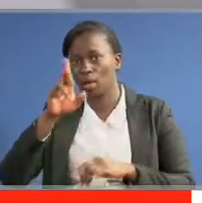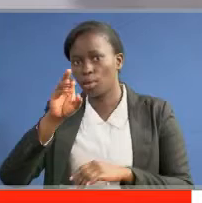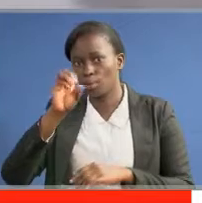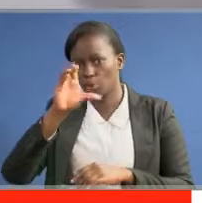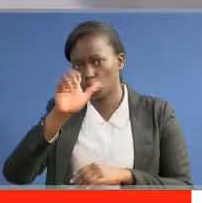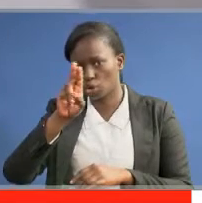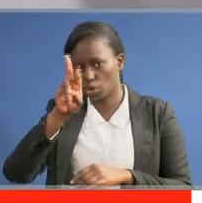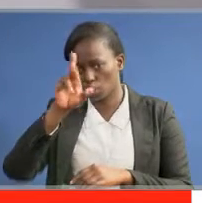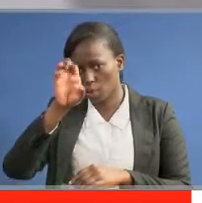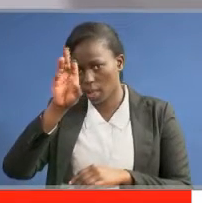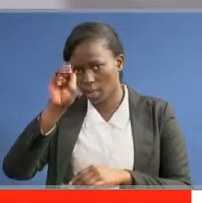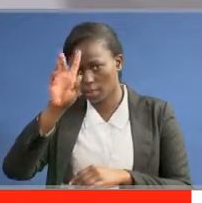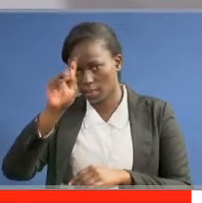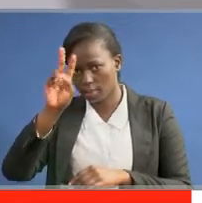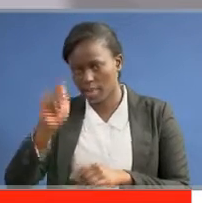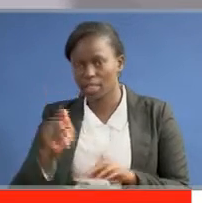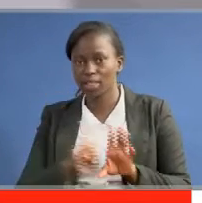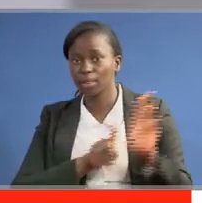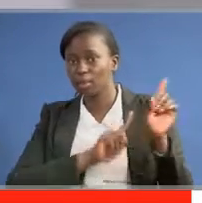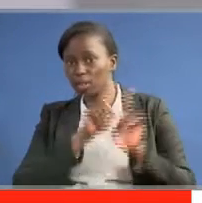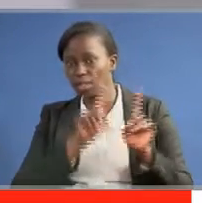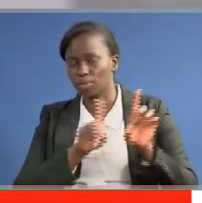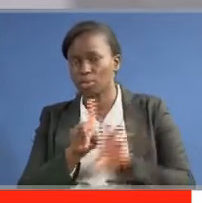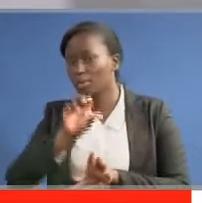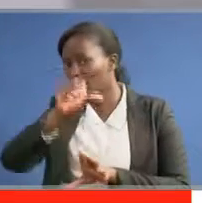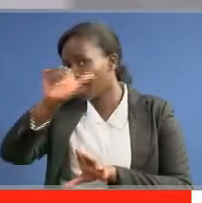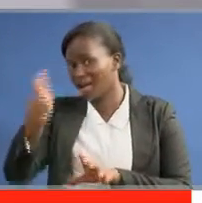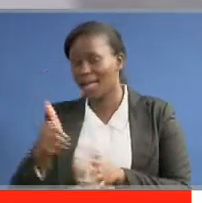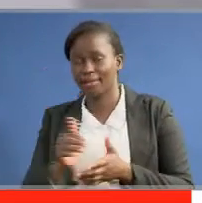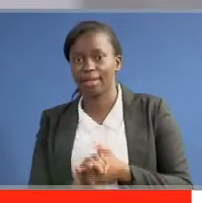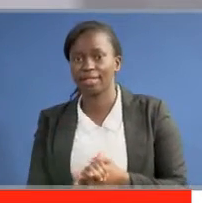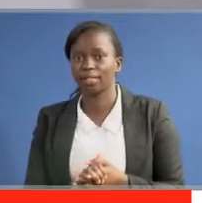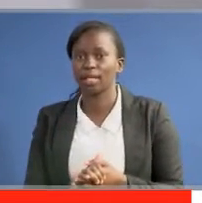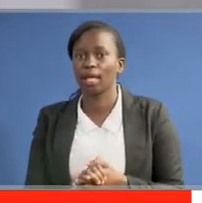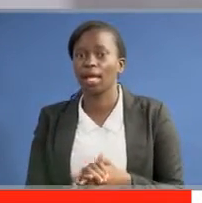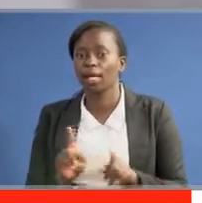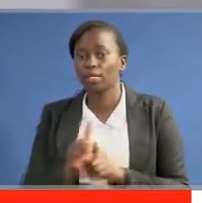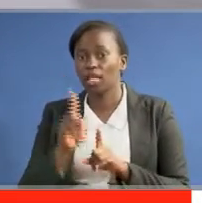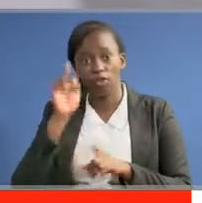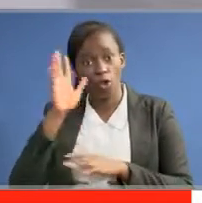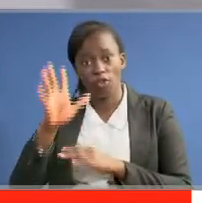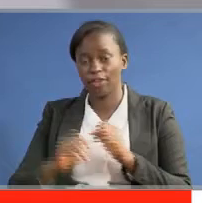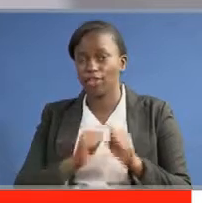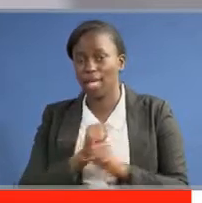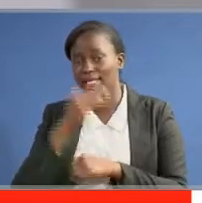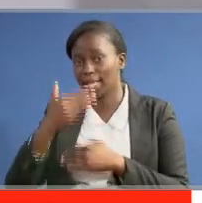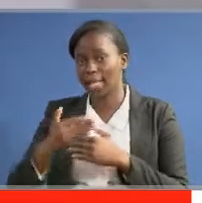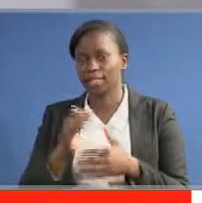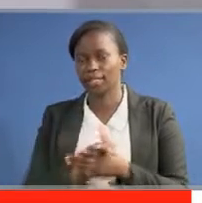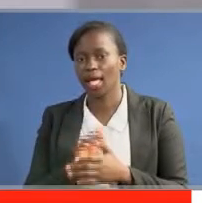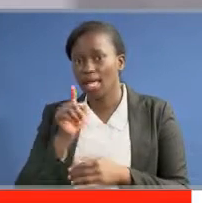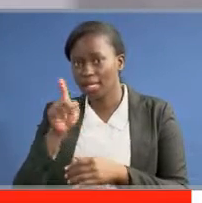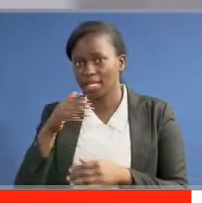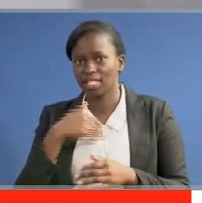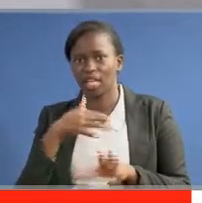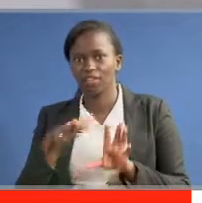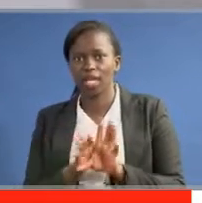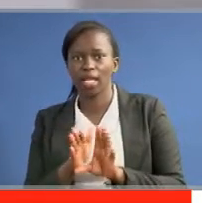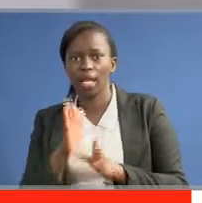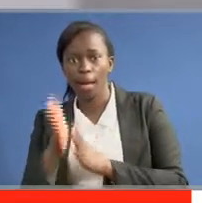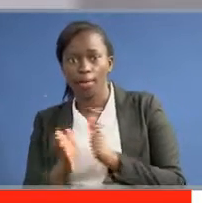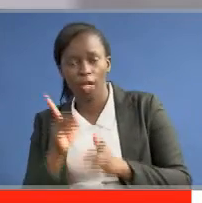and logistics, among others. As the roadmap for the next 5 years, this strategic plan